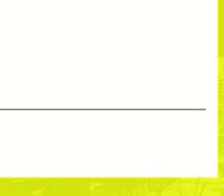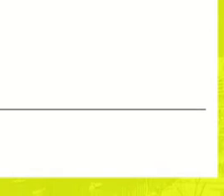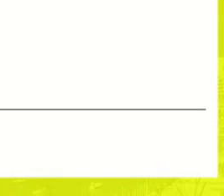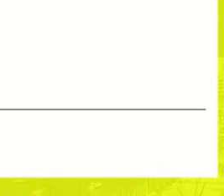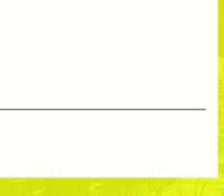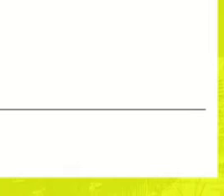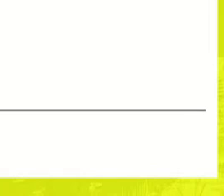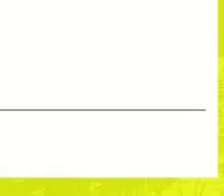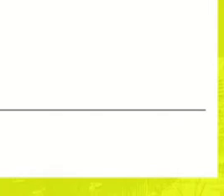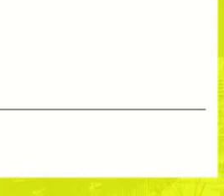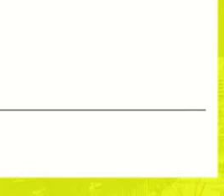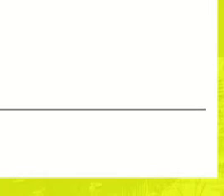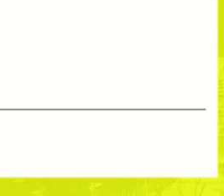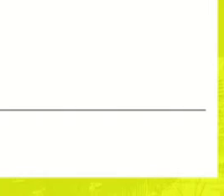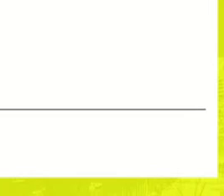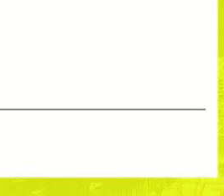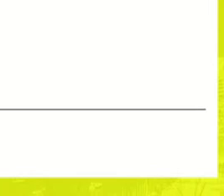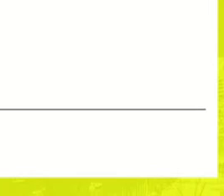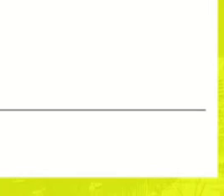enough when